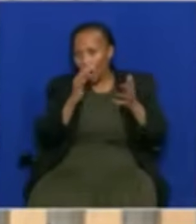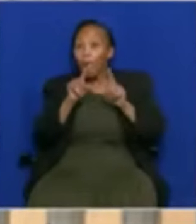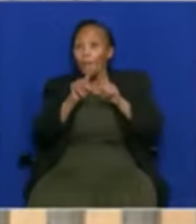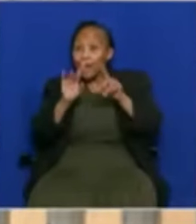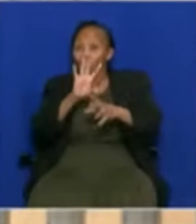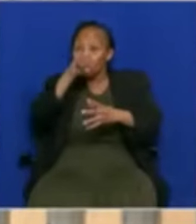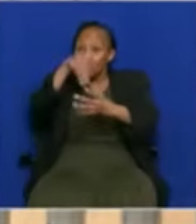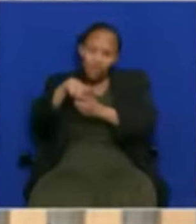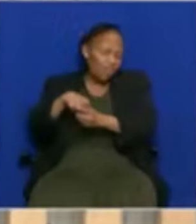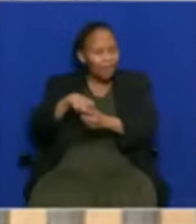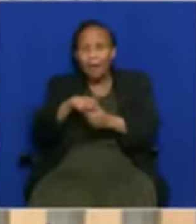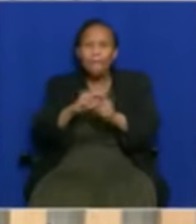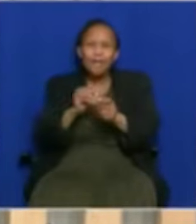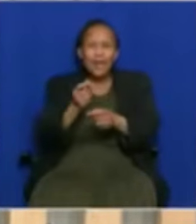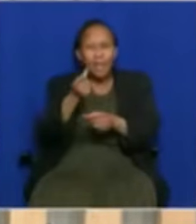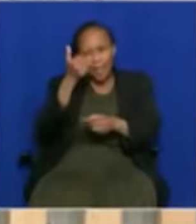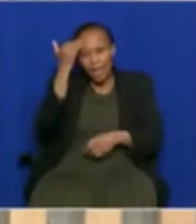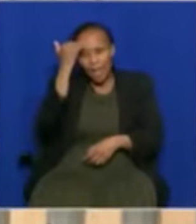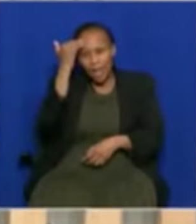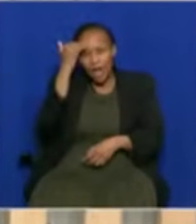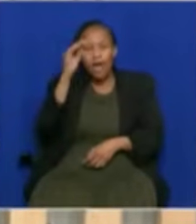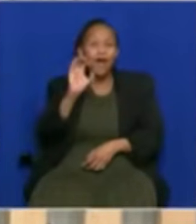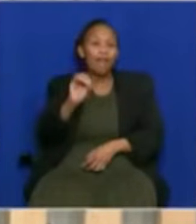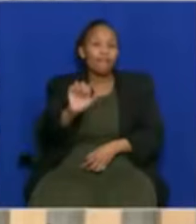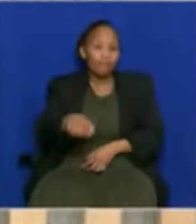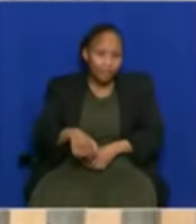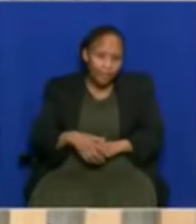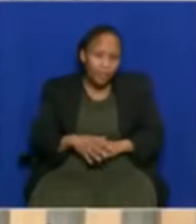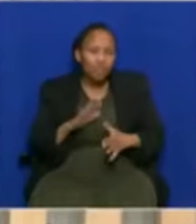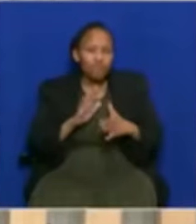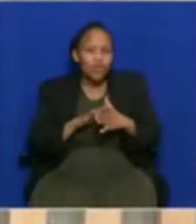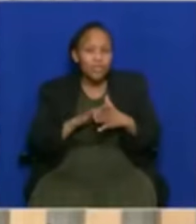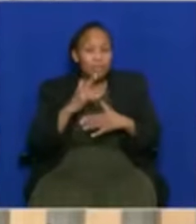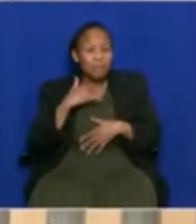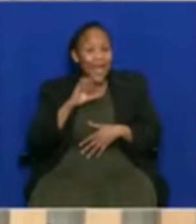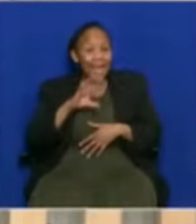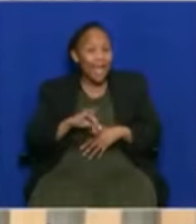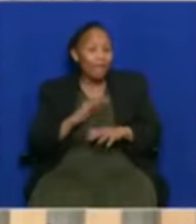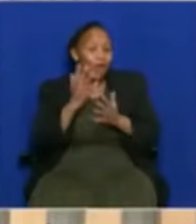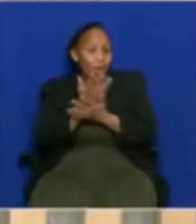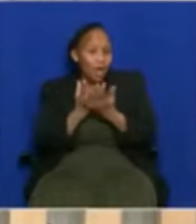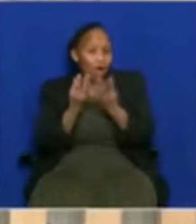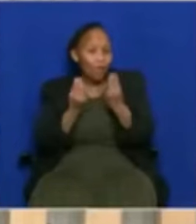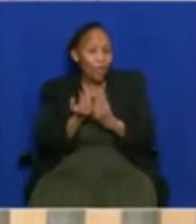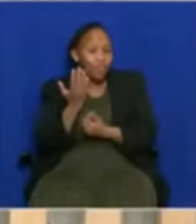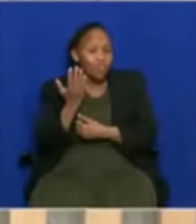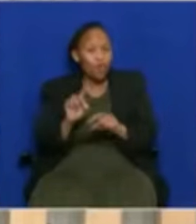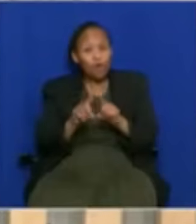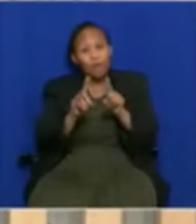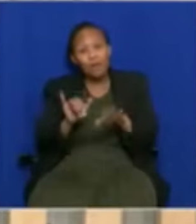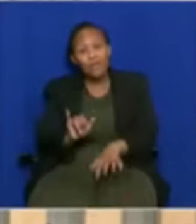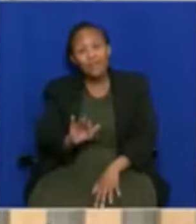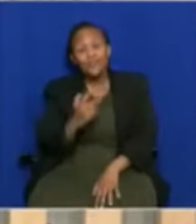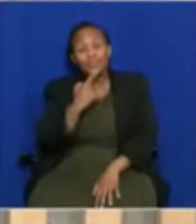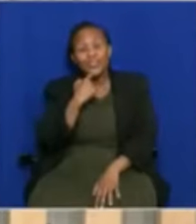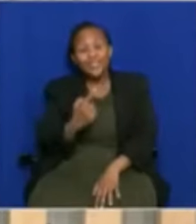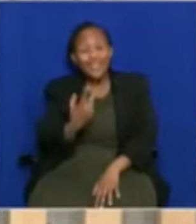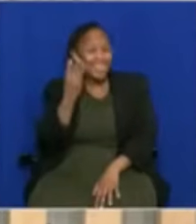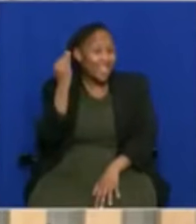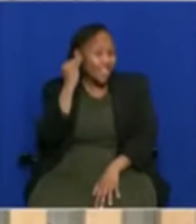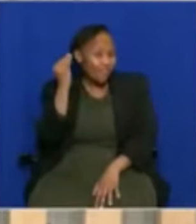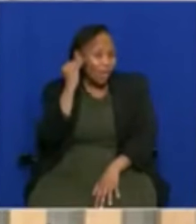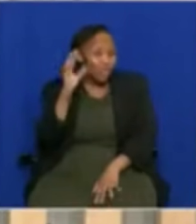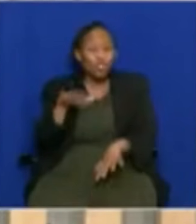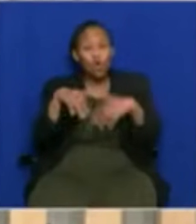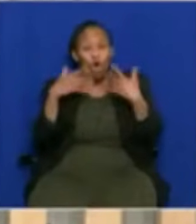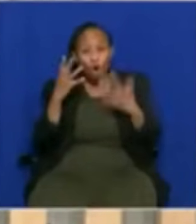why I'm having this discussion with you. But if you say your information is, or your knowledge is just very general